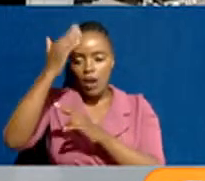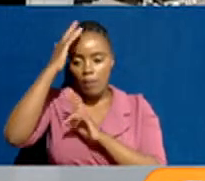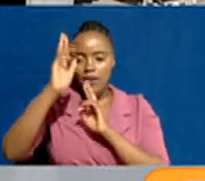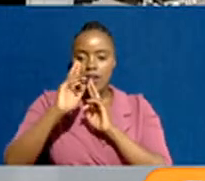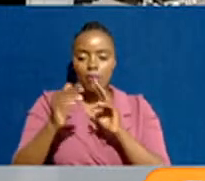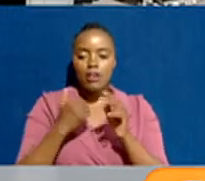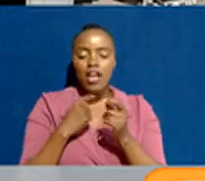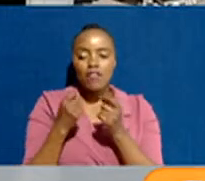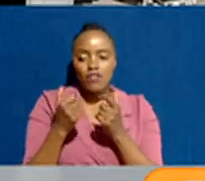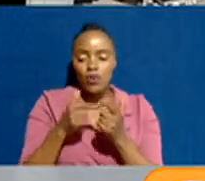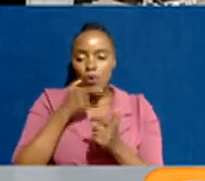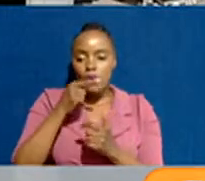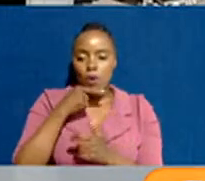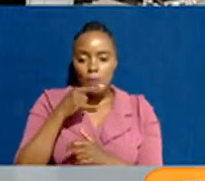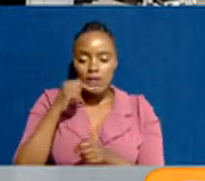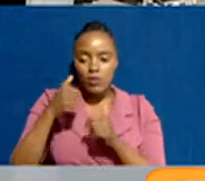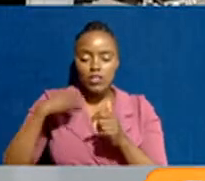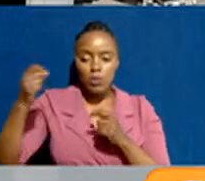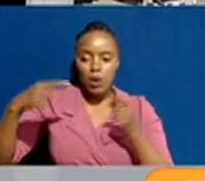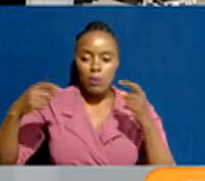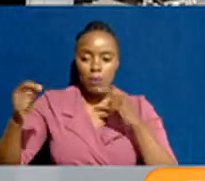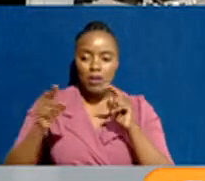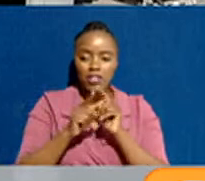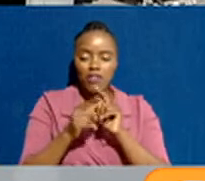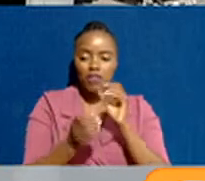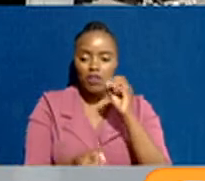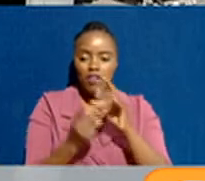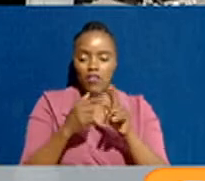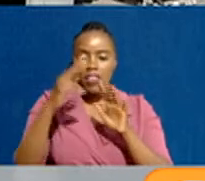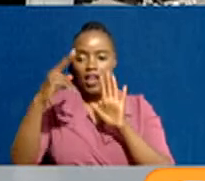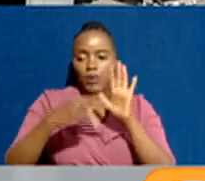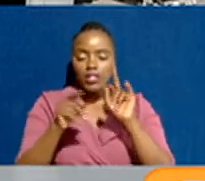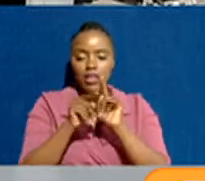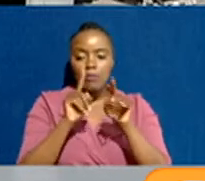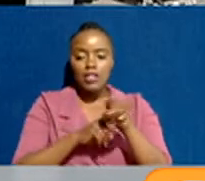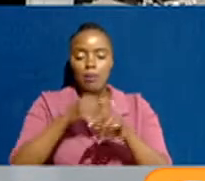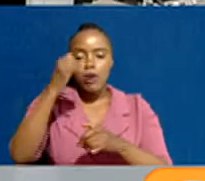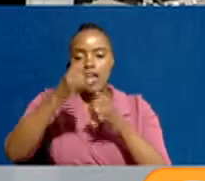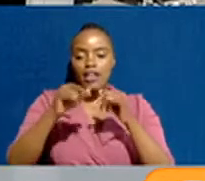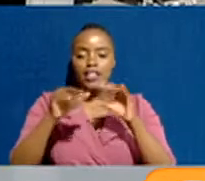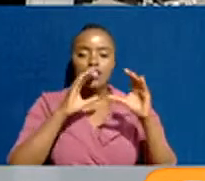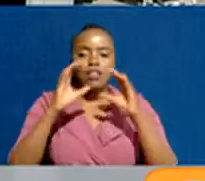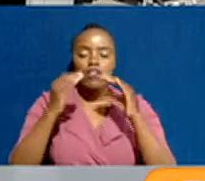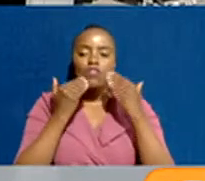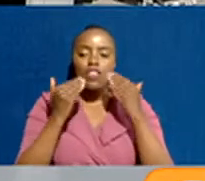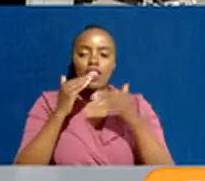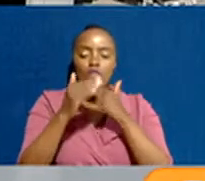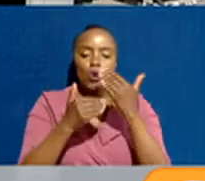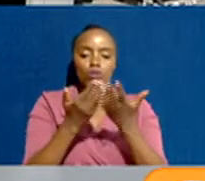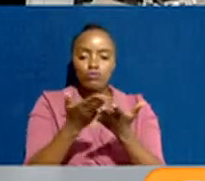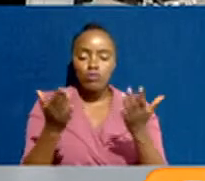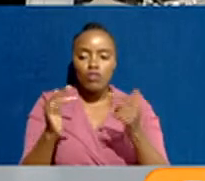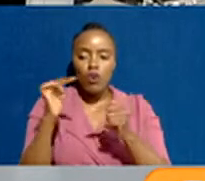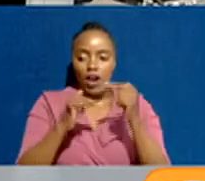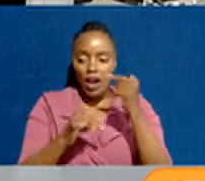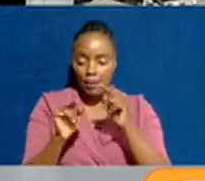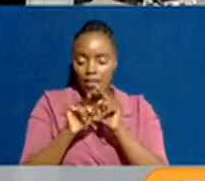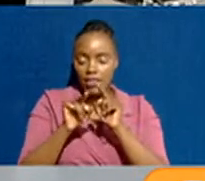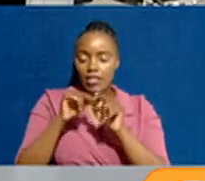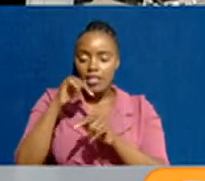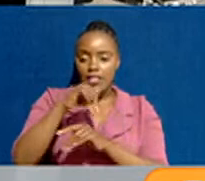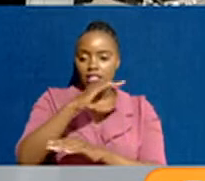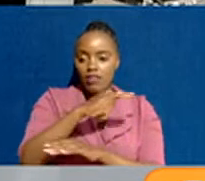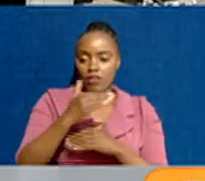Report. There are quite a number of them that came through. Let's bring that up and read them as we wind up on this. And I want to thank all of you for coming through this evening.